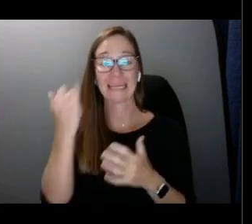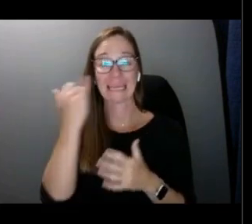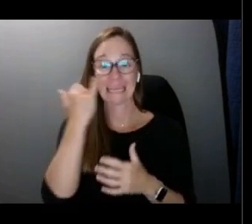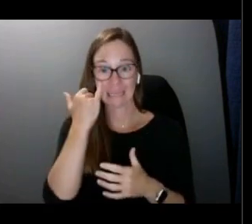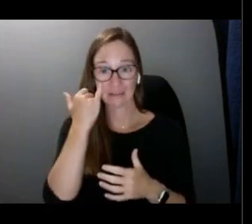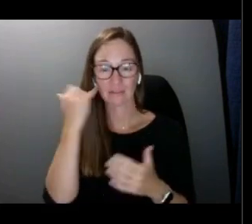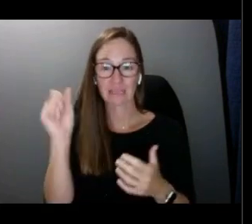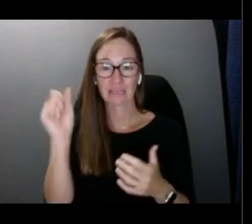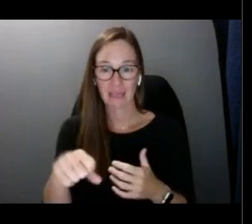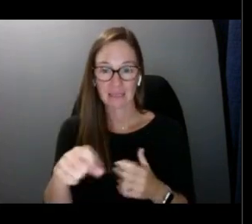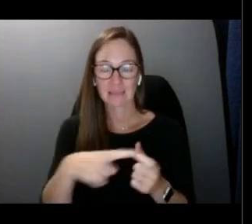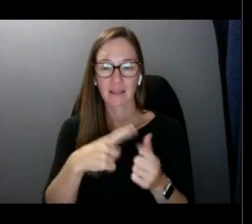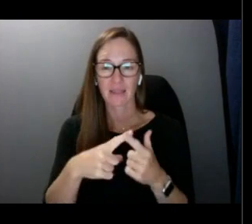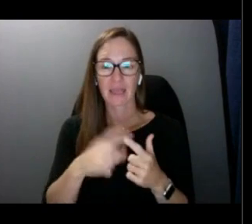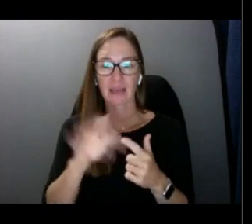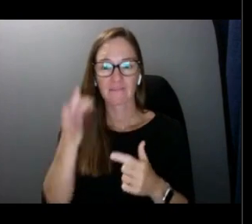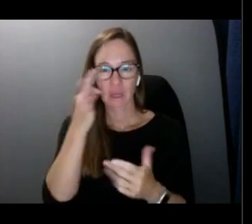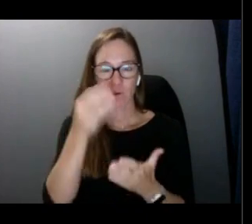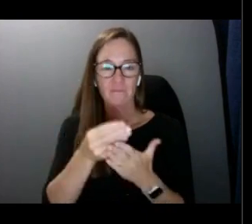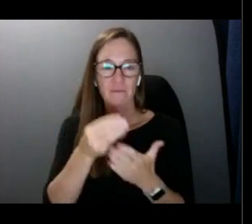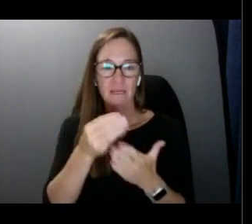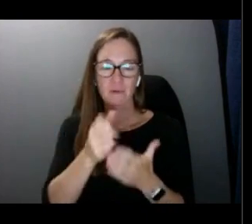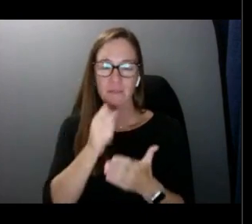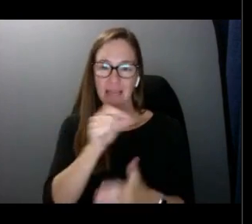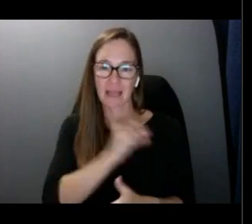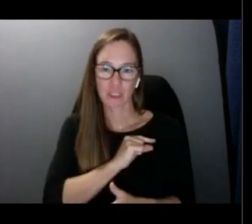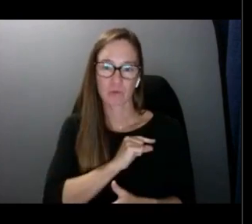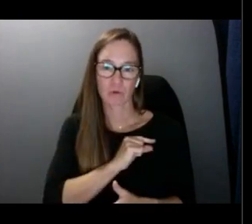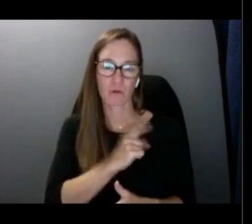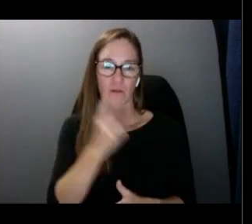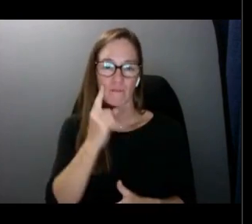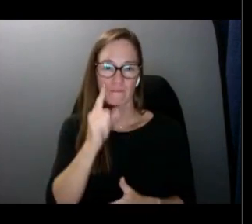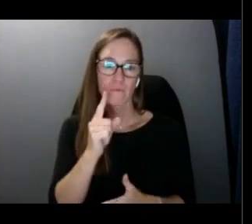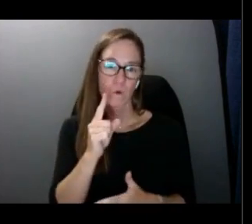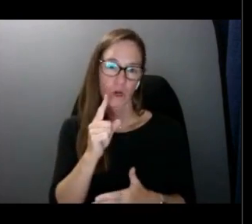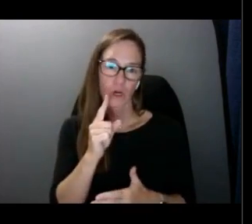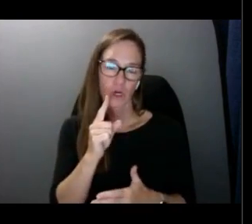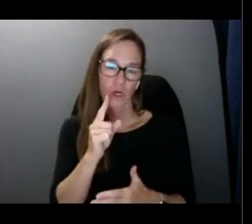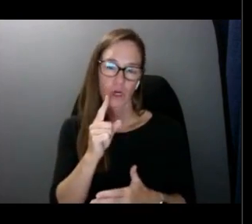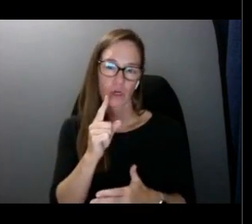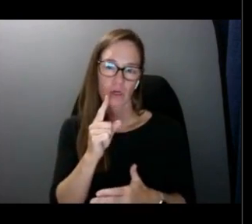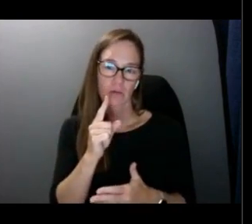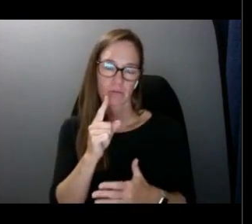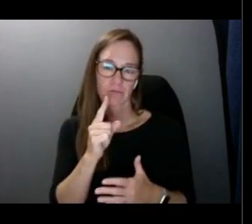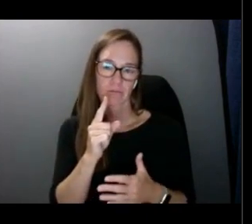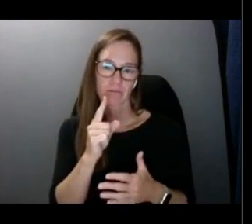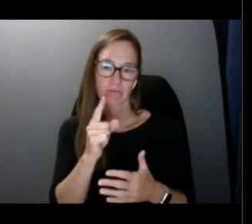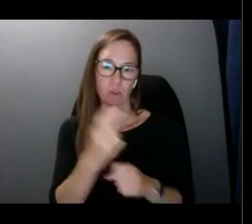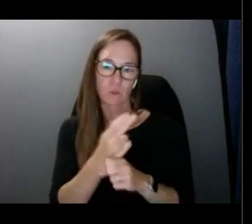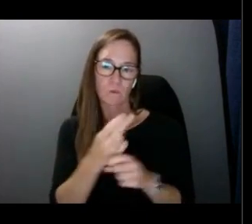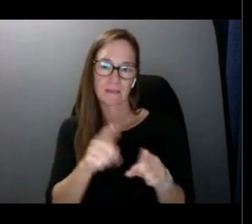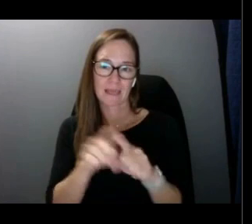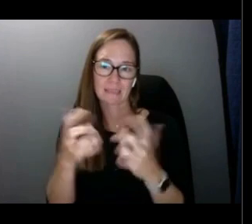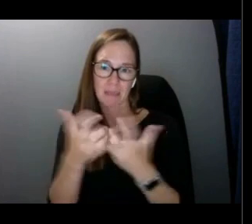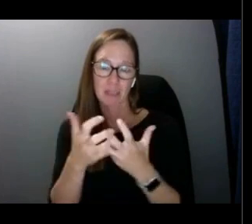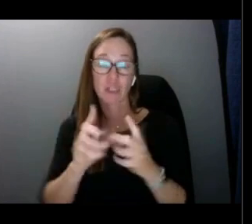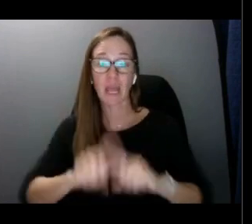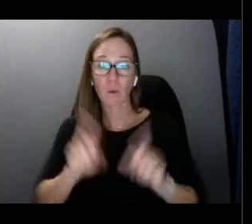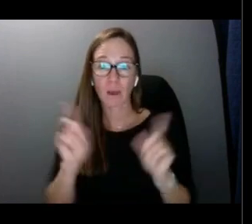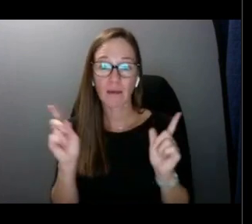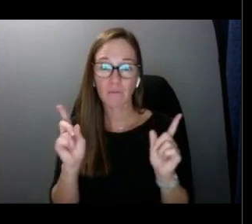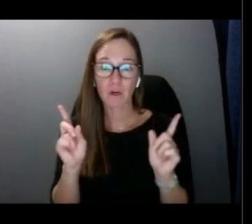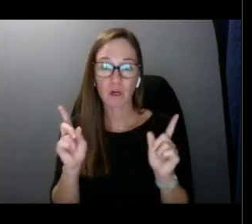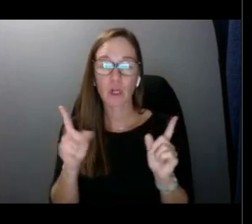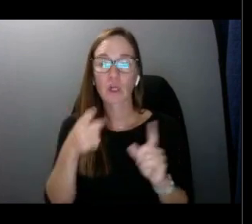were, federal funding is not eligible for the most part to serve as match. However,